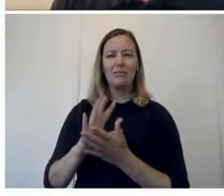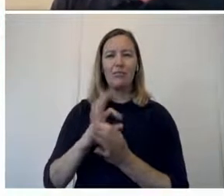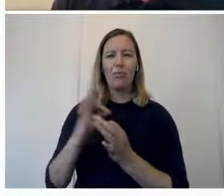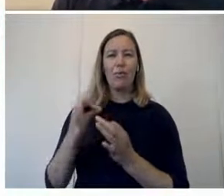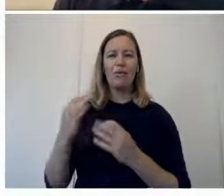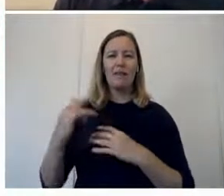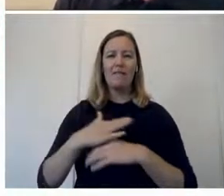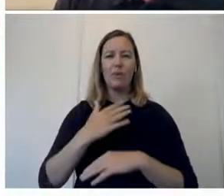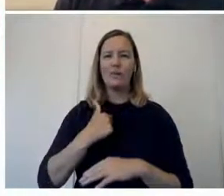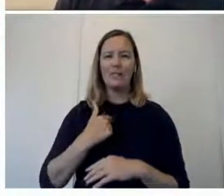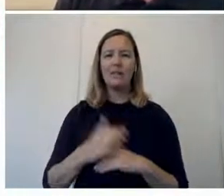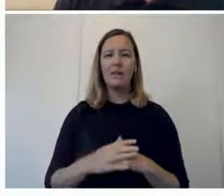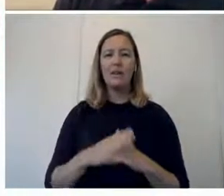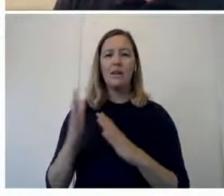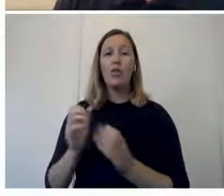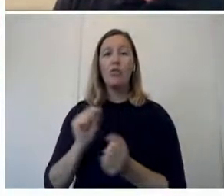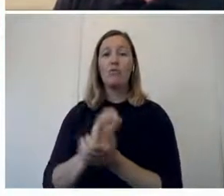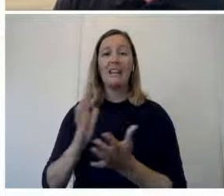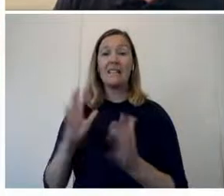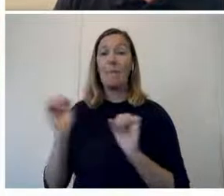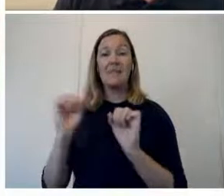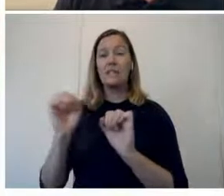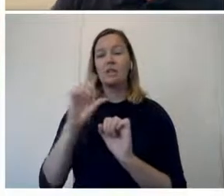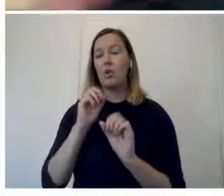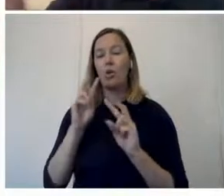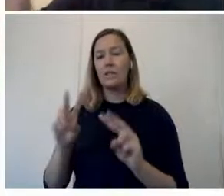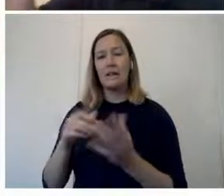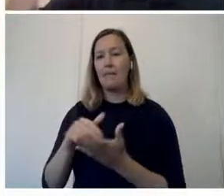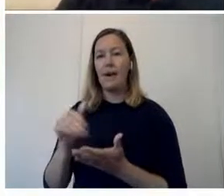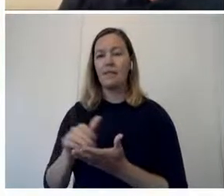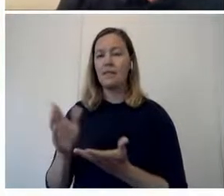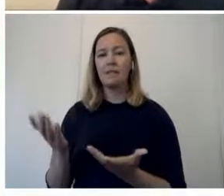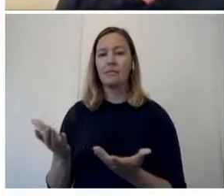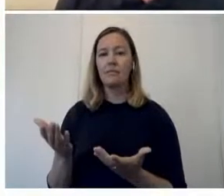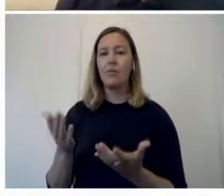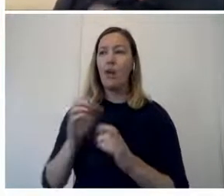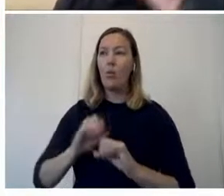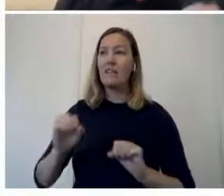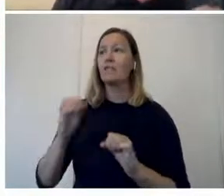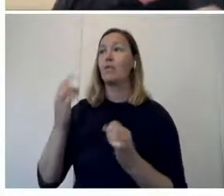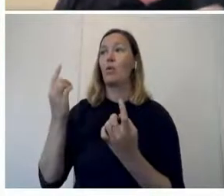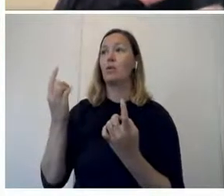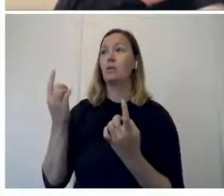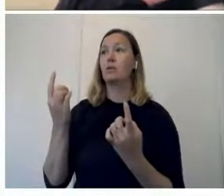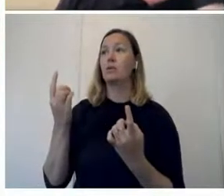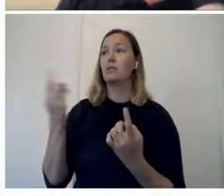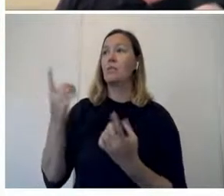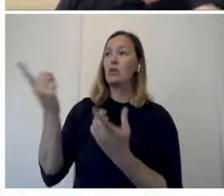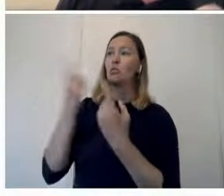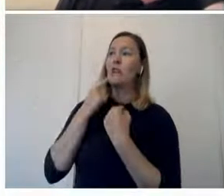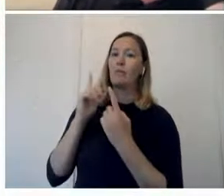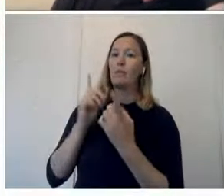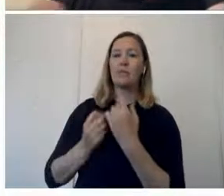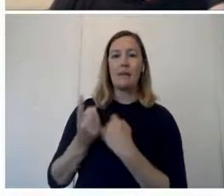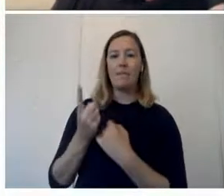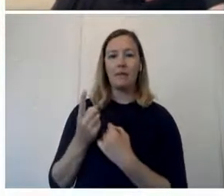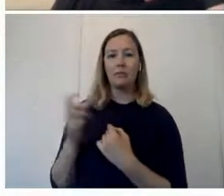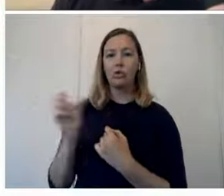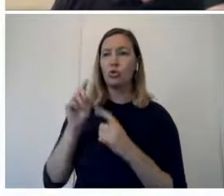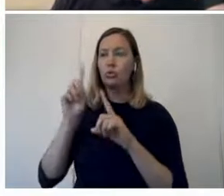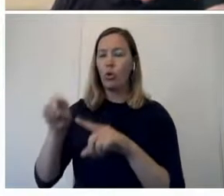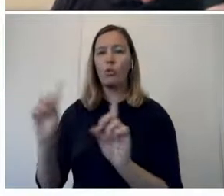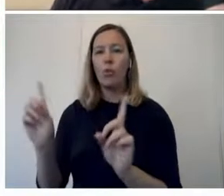Release are too busy to find your marketing. So they're just waiting for somebody to tell them what they should see.